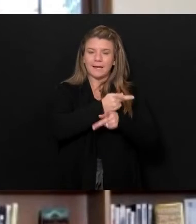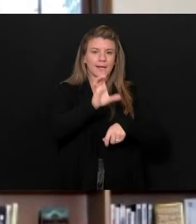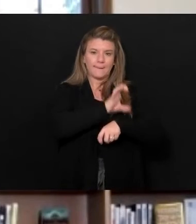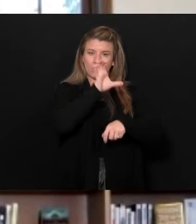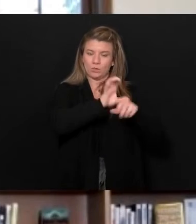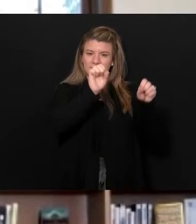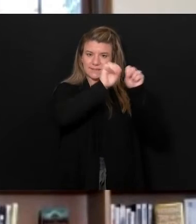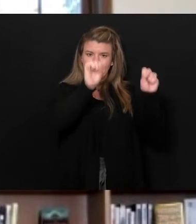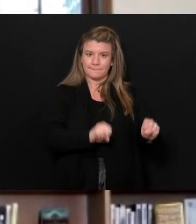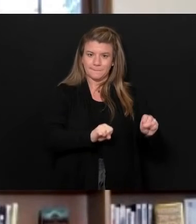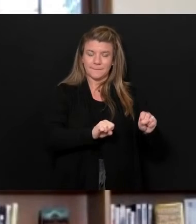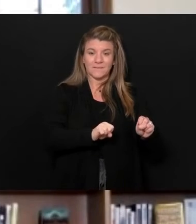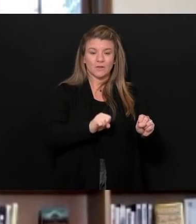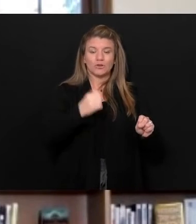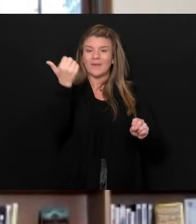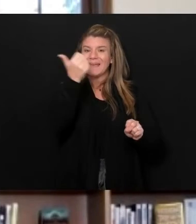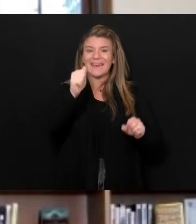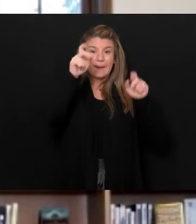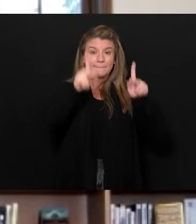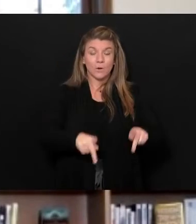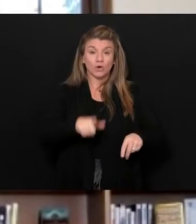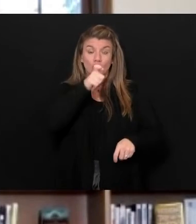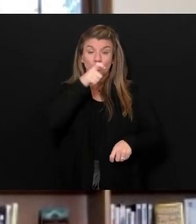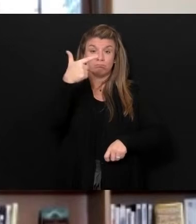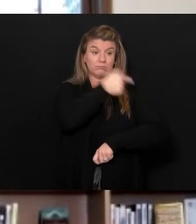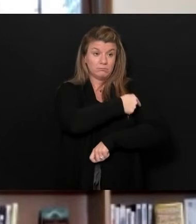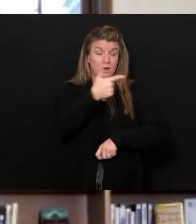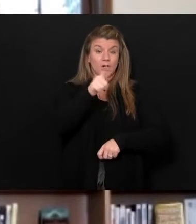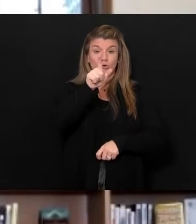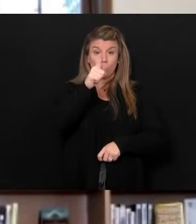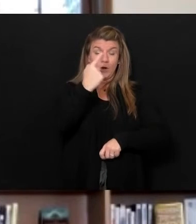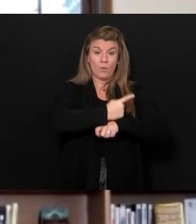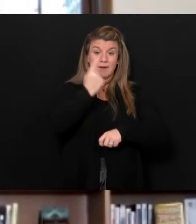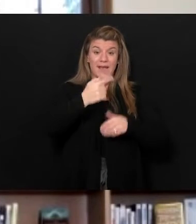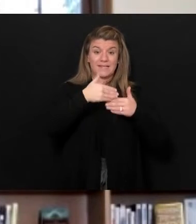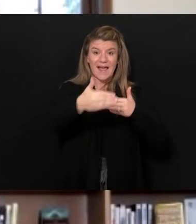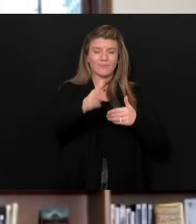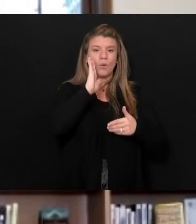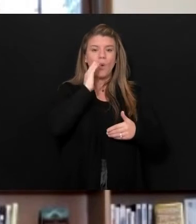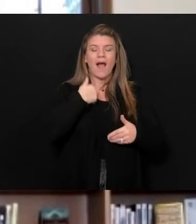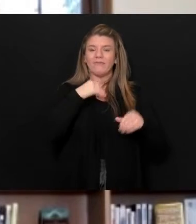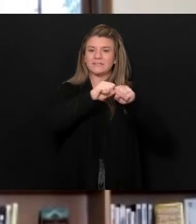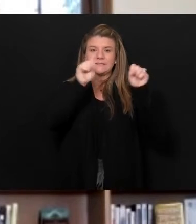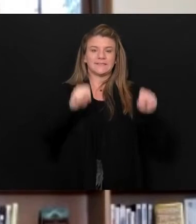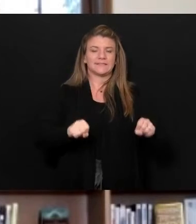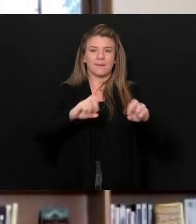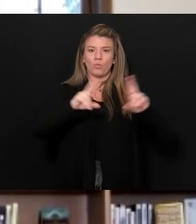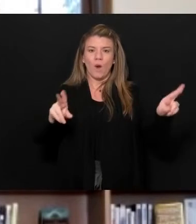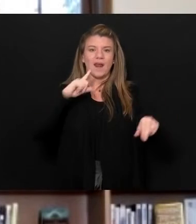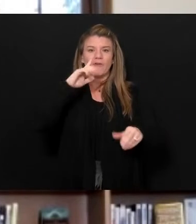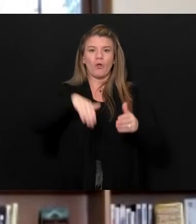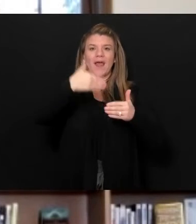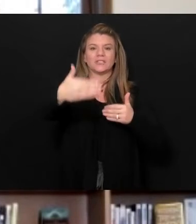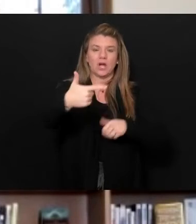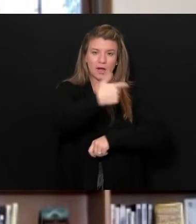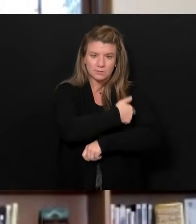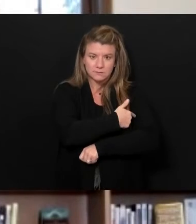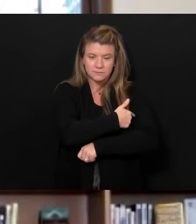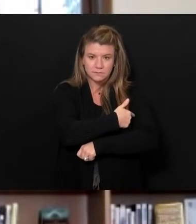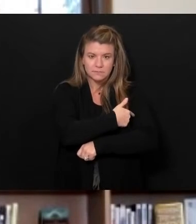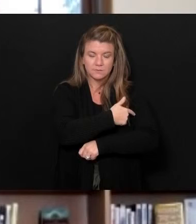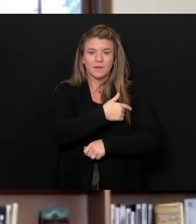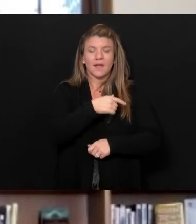So everyone who got the shot will, about 21 days afterwards, will have a system in place for them to get the next one. But